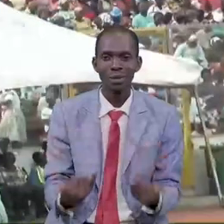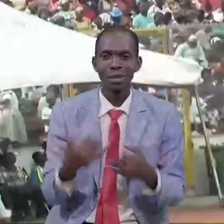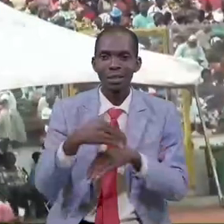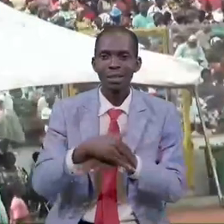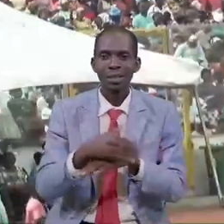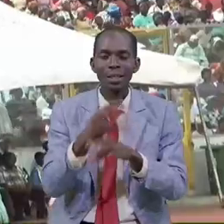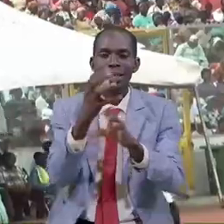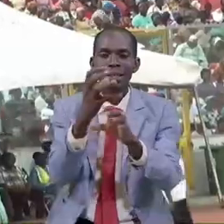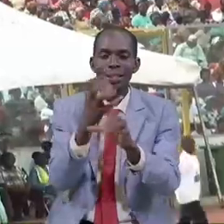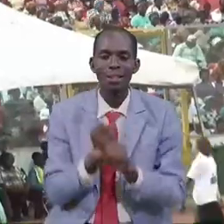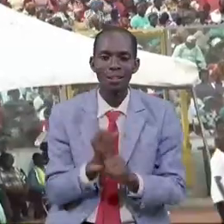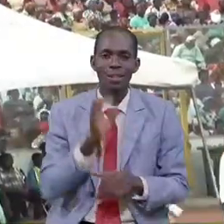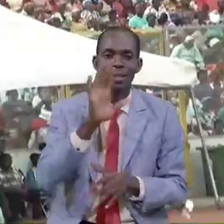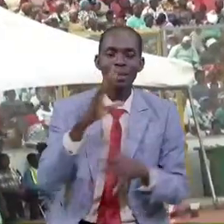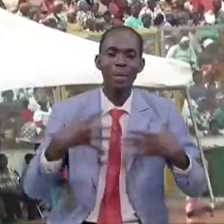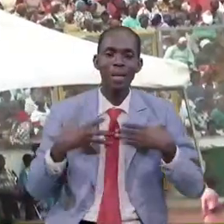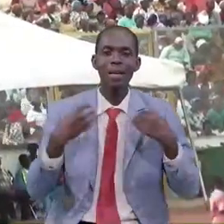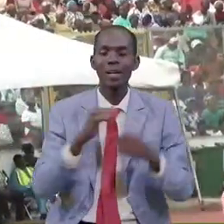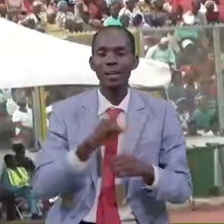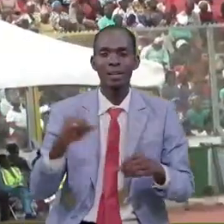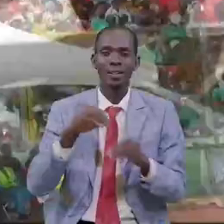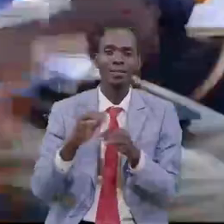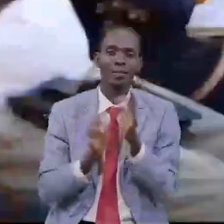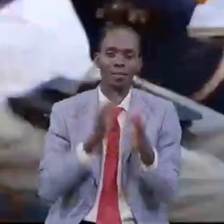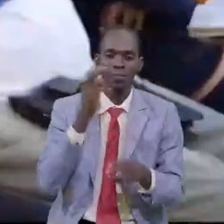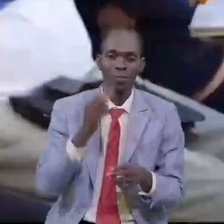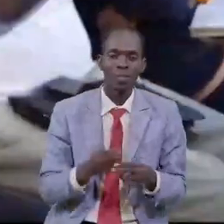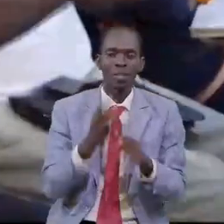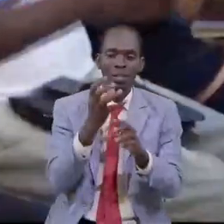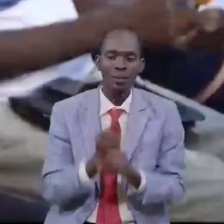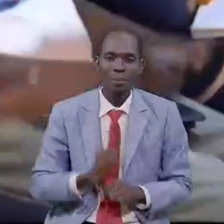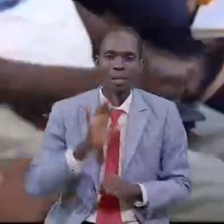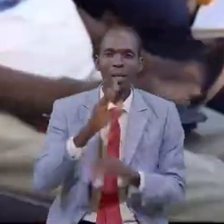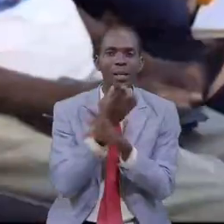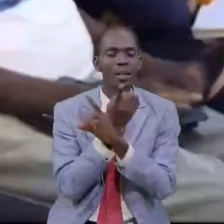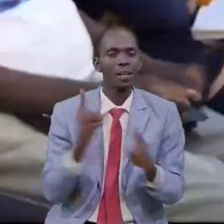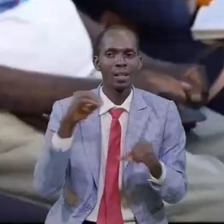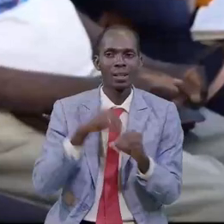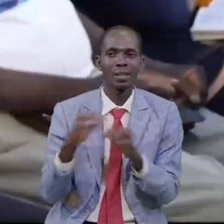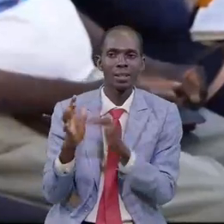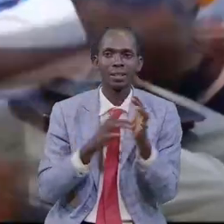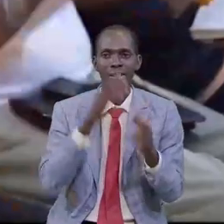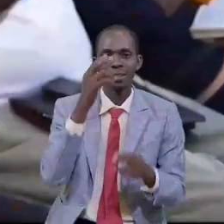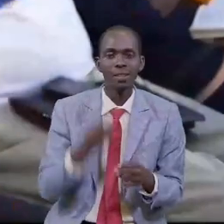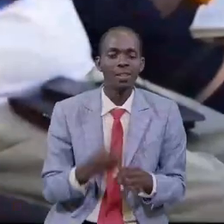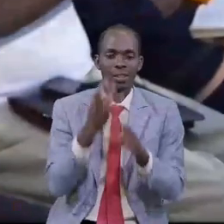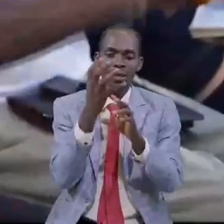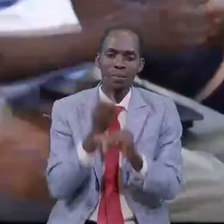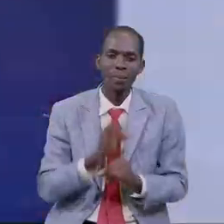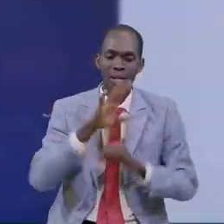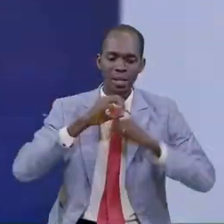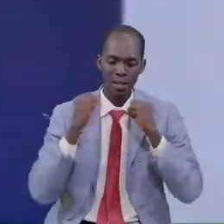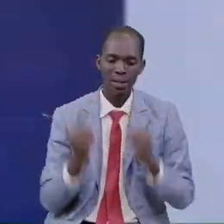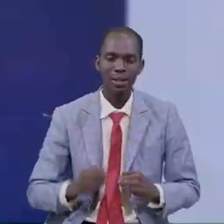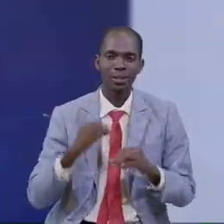healing. Attrapez votre guérison. Catch your deliverance. Attrapez votre délivrance. Catch your strength. Attrapez votre force.